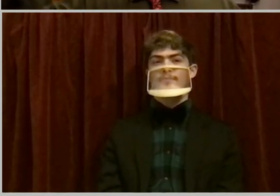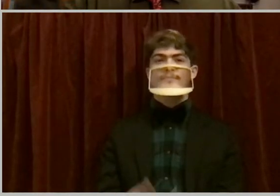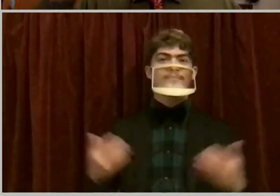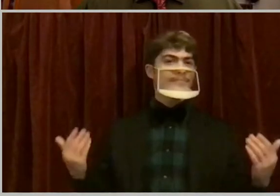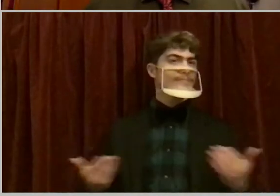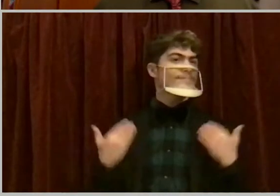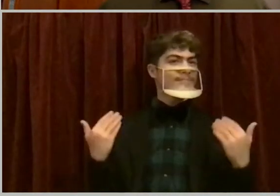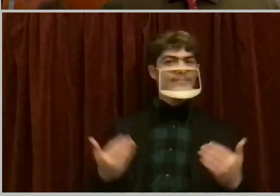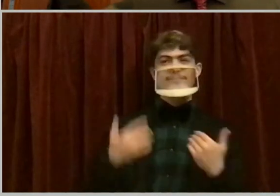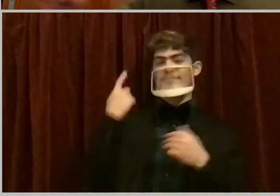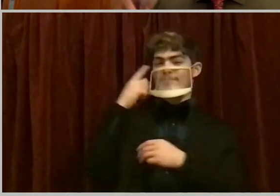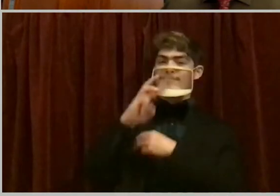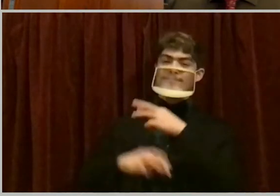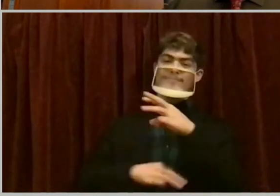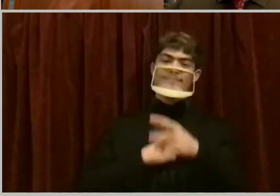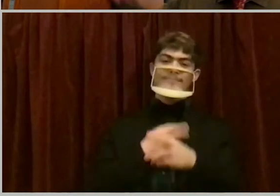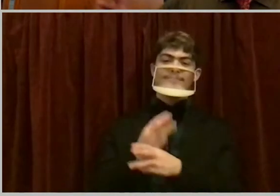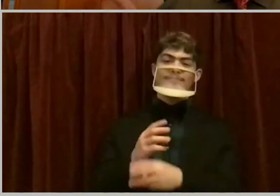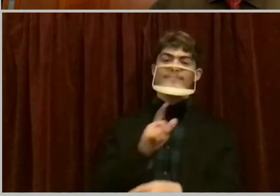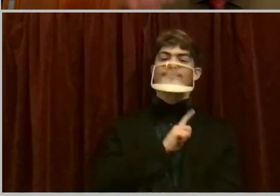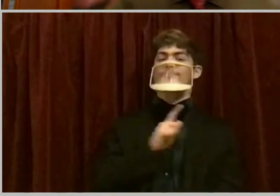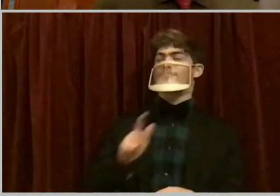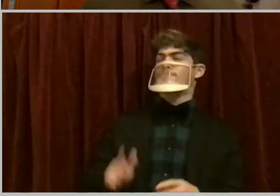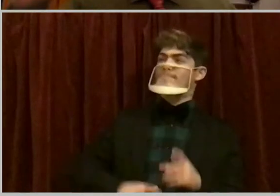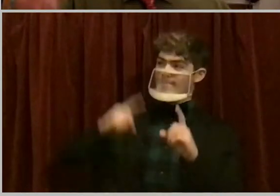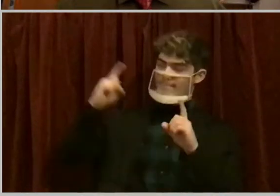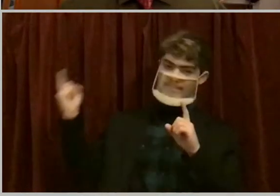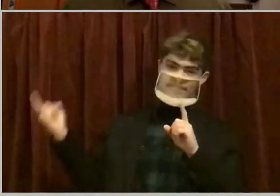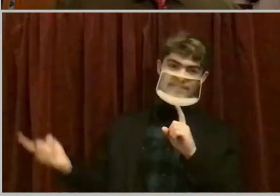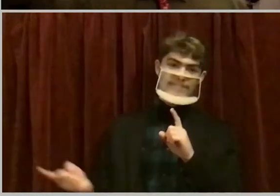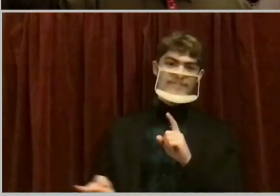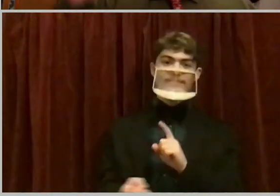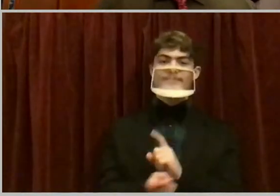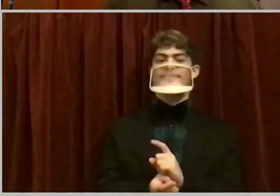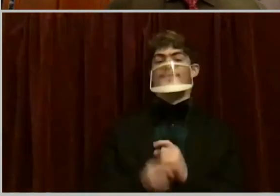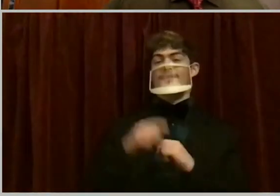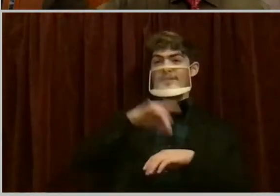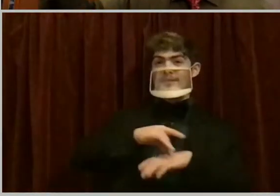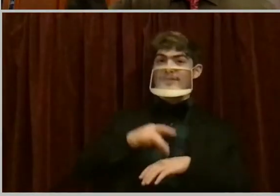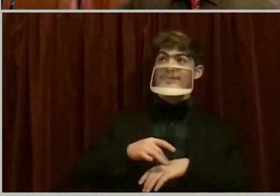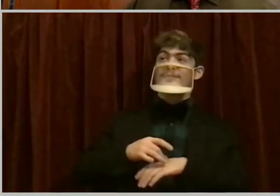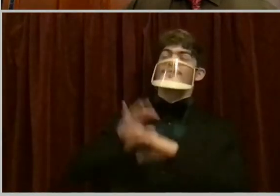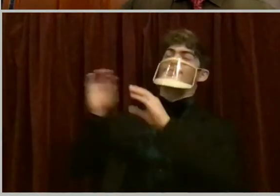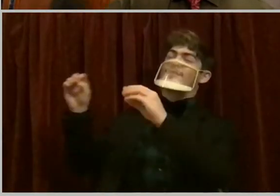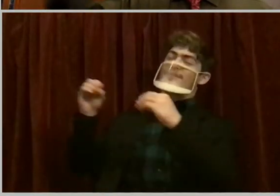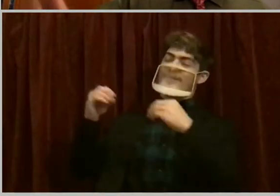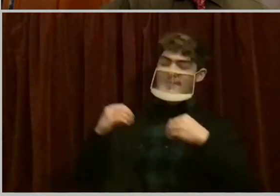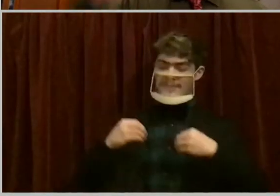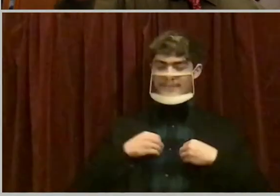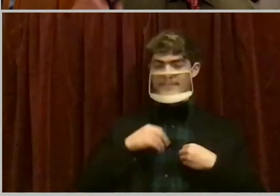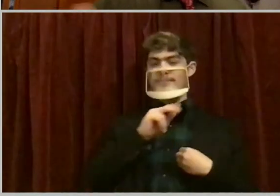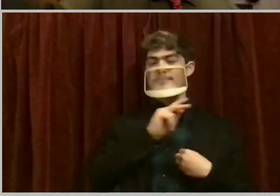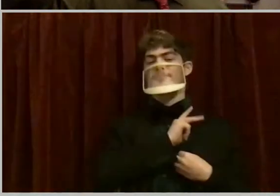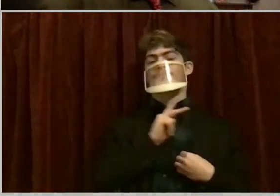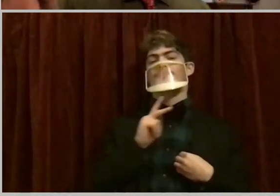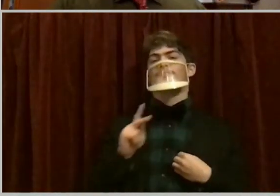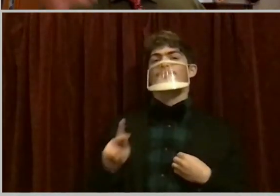Joy to the world, the Lord is come. Let earth receive